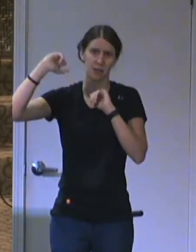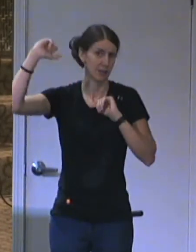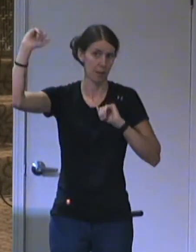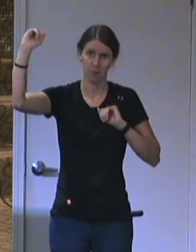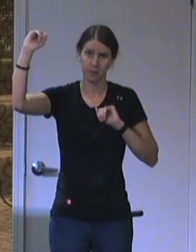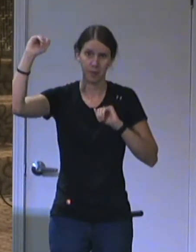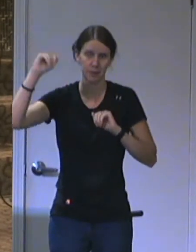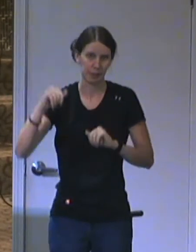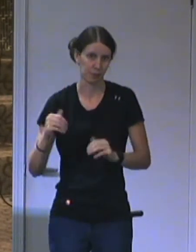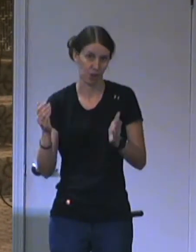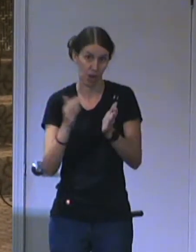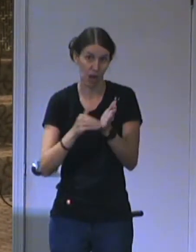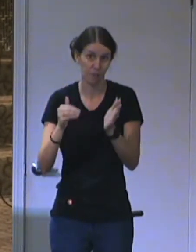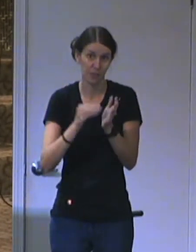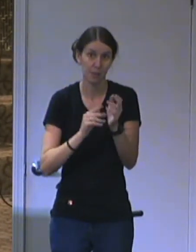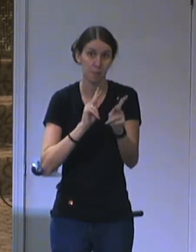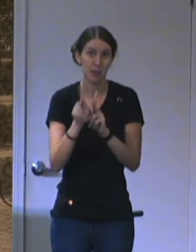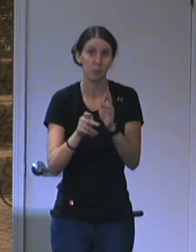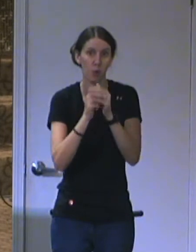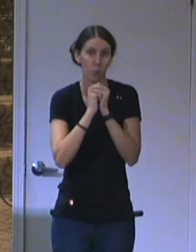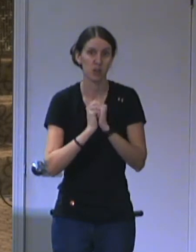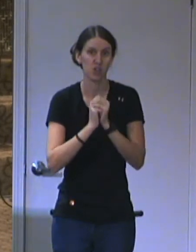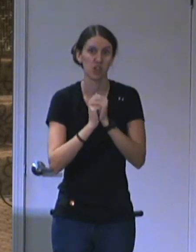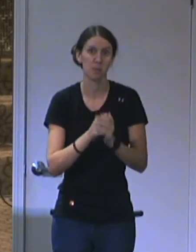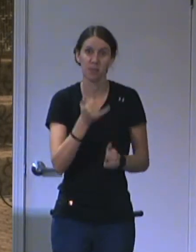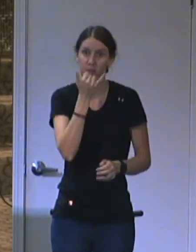Many times, people worship the wrong thing.